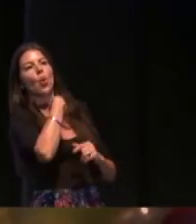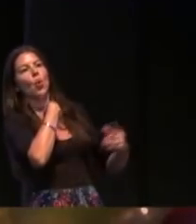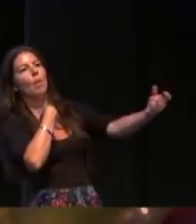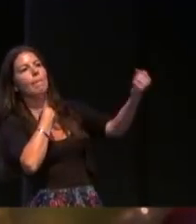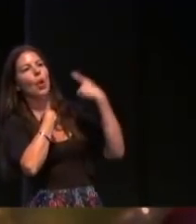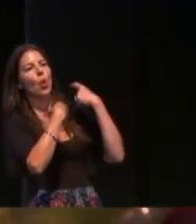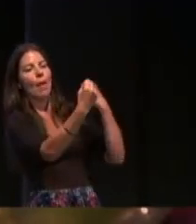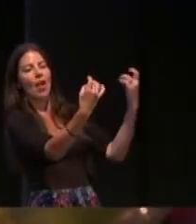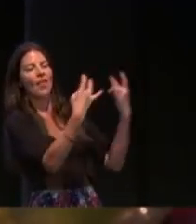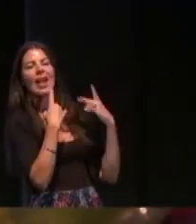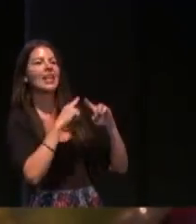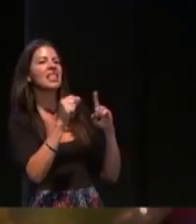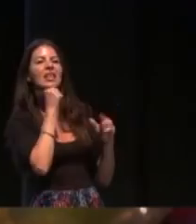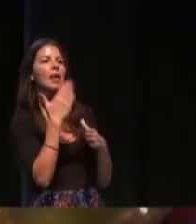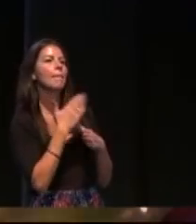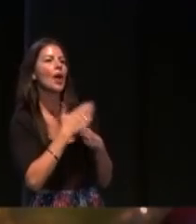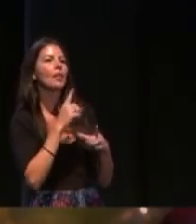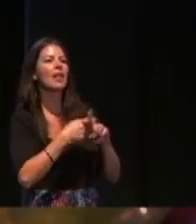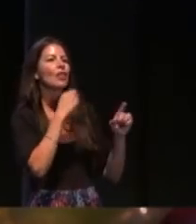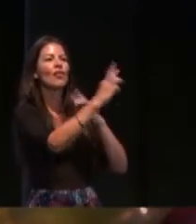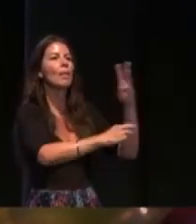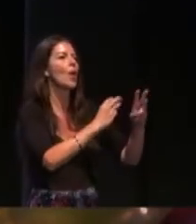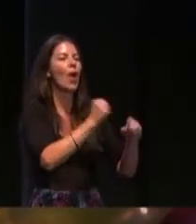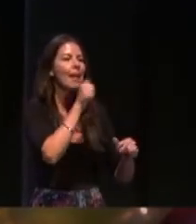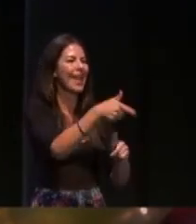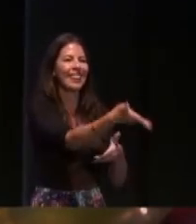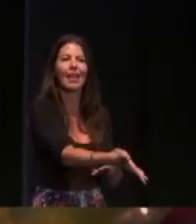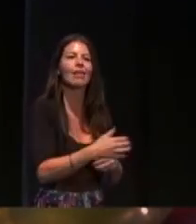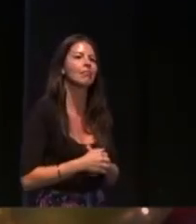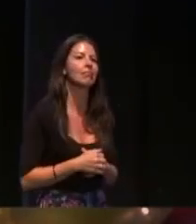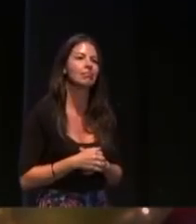times, but it doesn't bother me because they come from a world in which I do not inhabit.